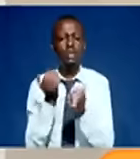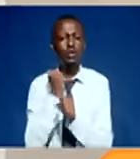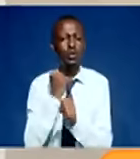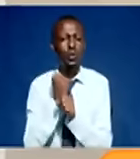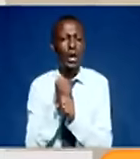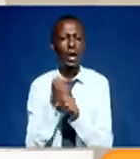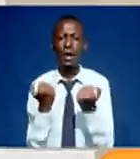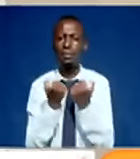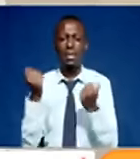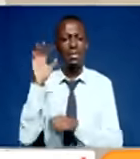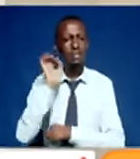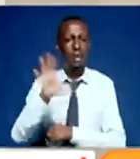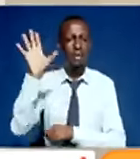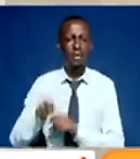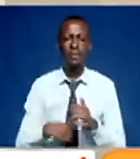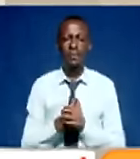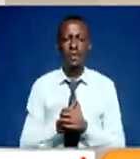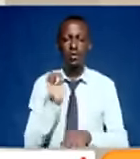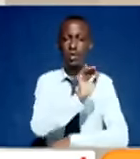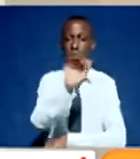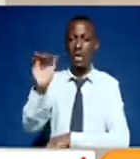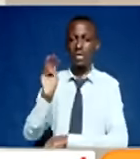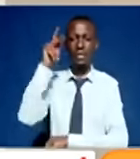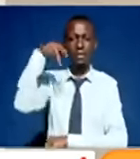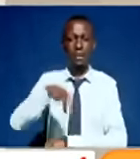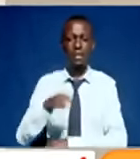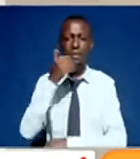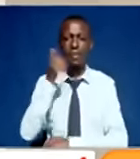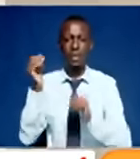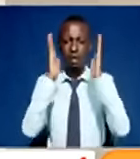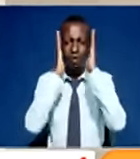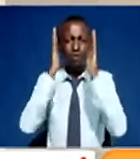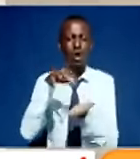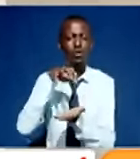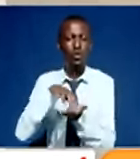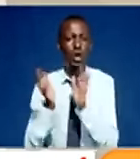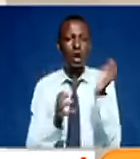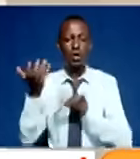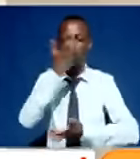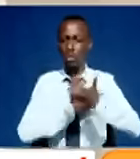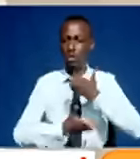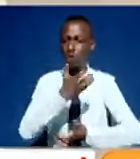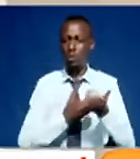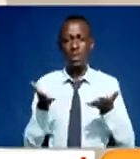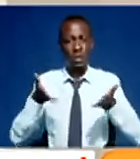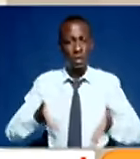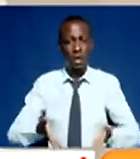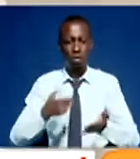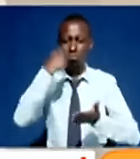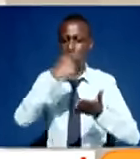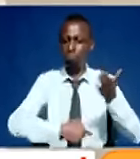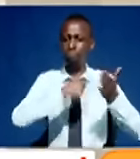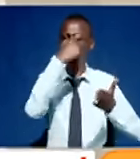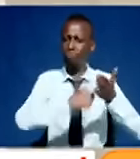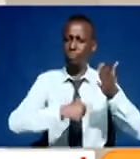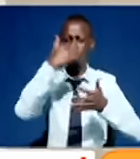requesting, and we are asking the members of parliament to consider looking at the situation the economy is in, the number of levies that are